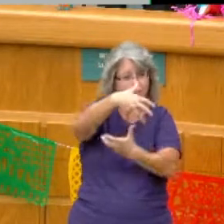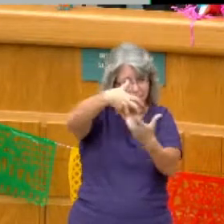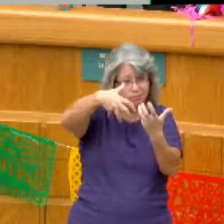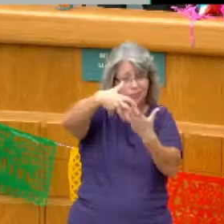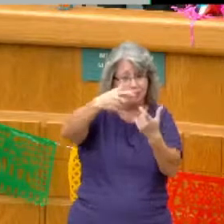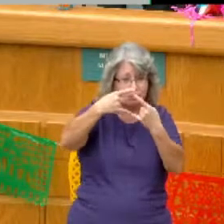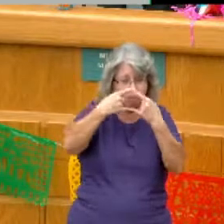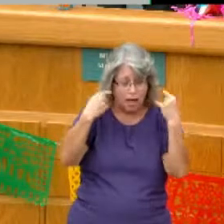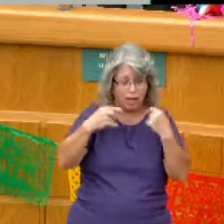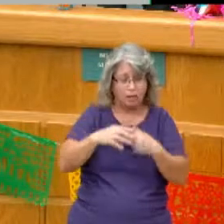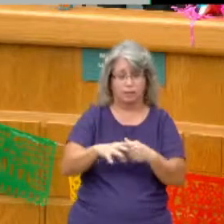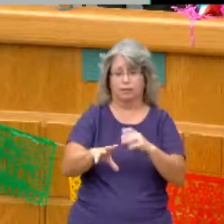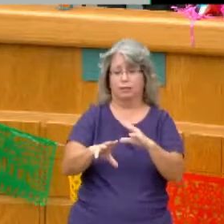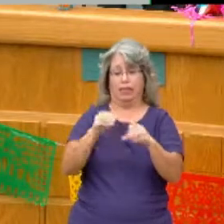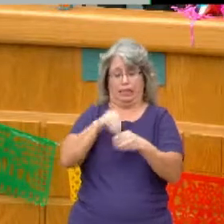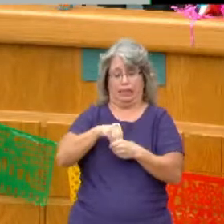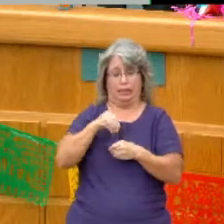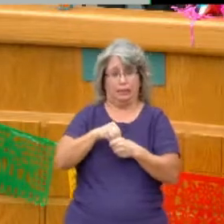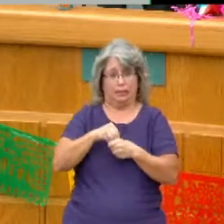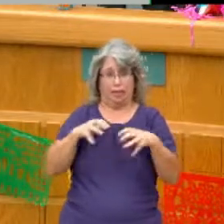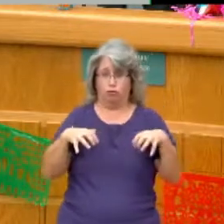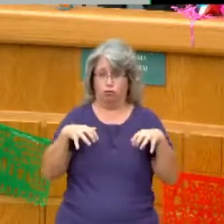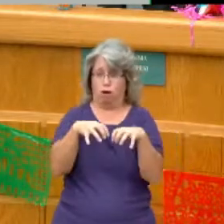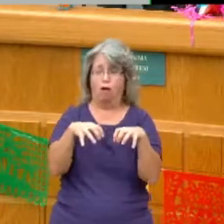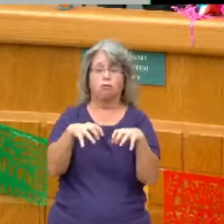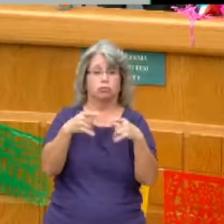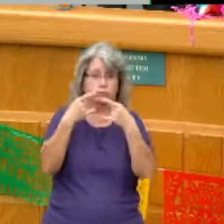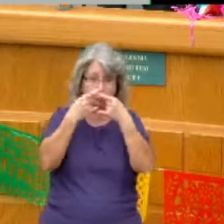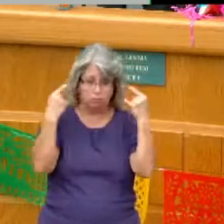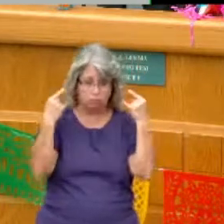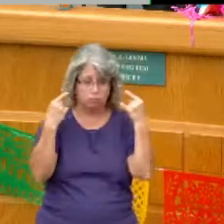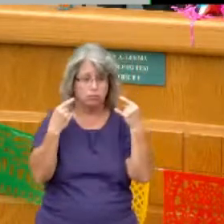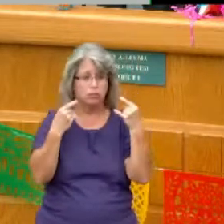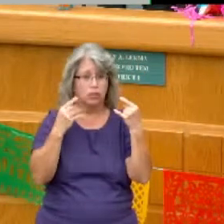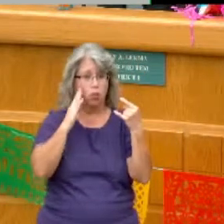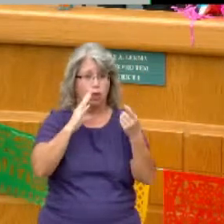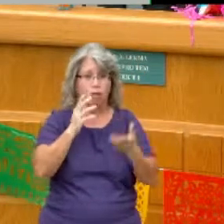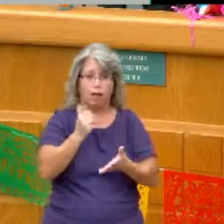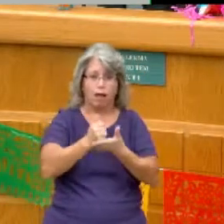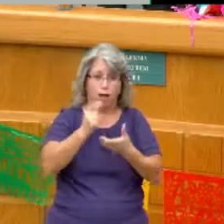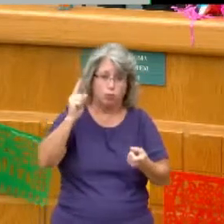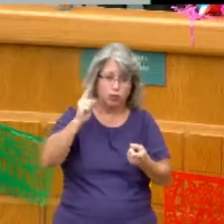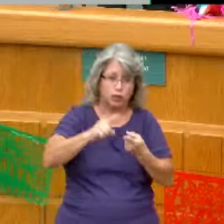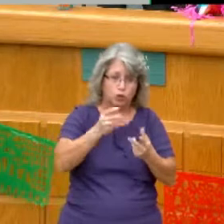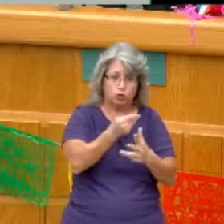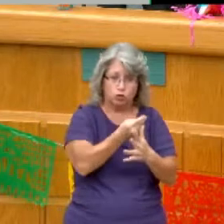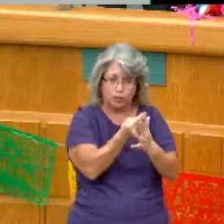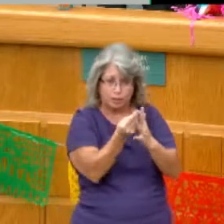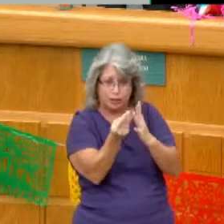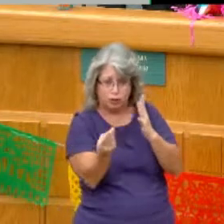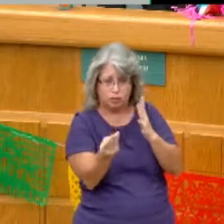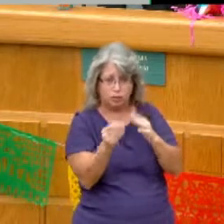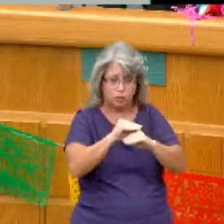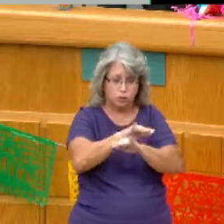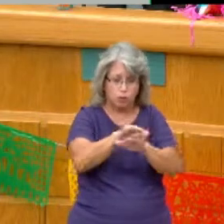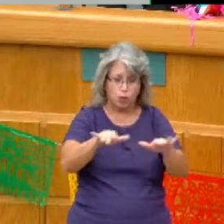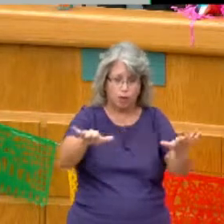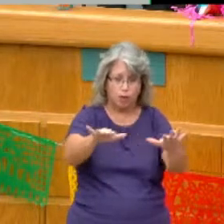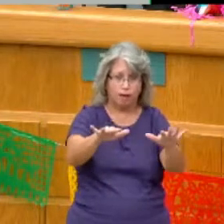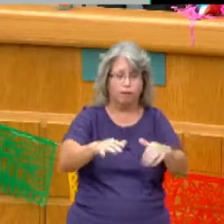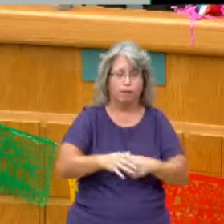situations, masking up will help to reduce the transmission of COVID. And finally, get vaccinated.